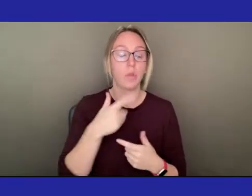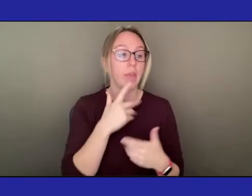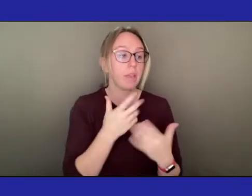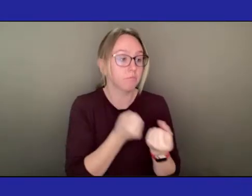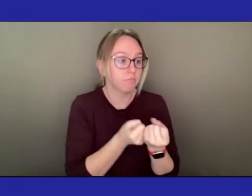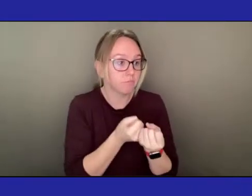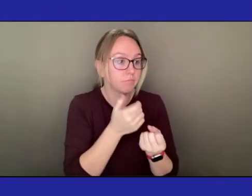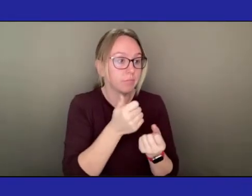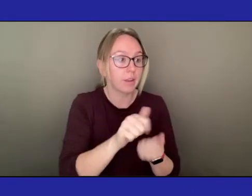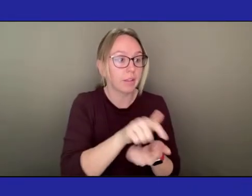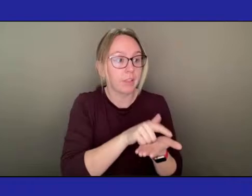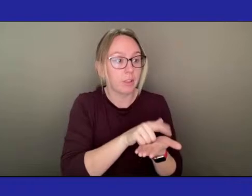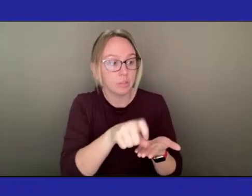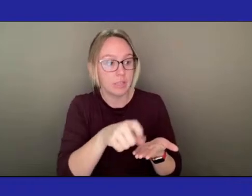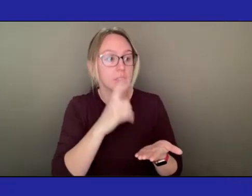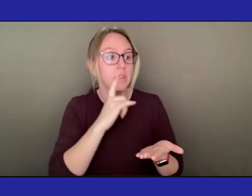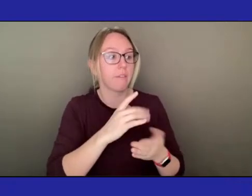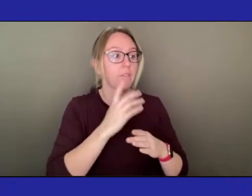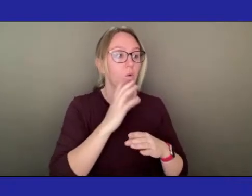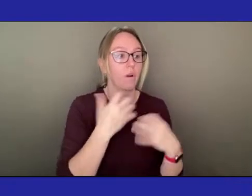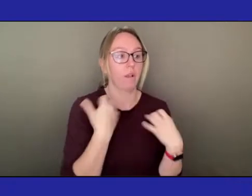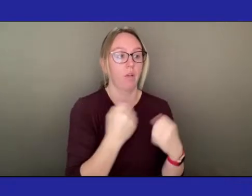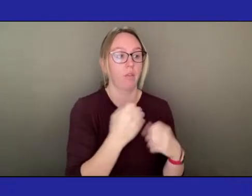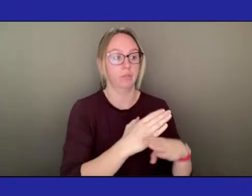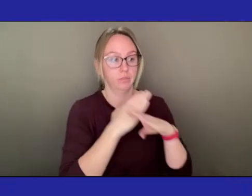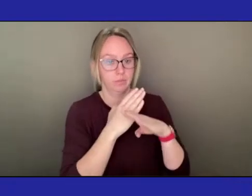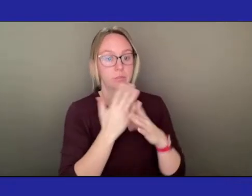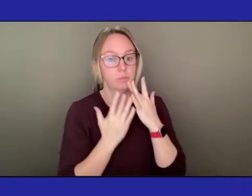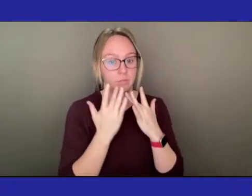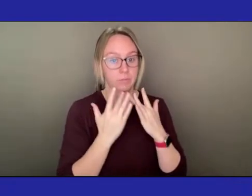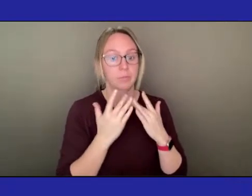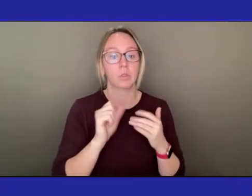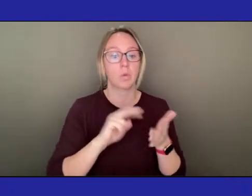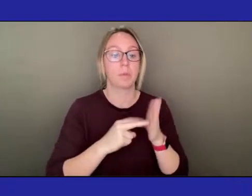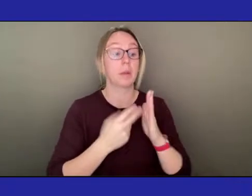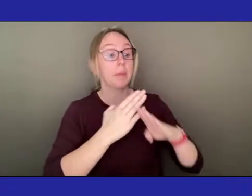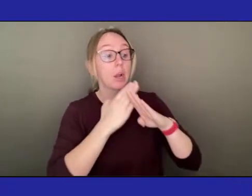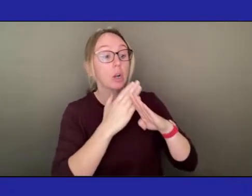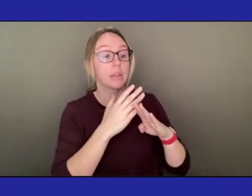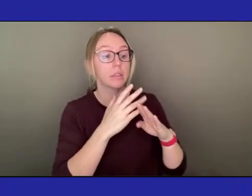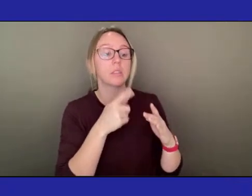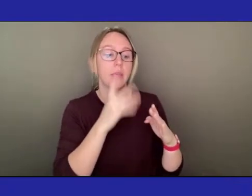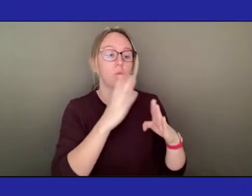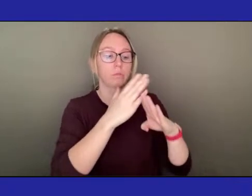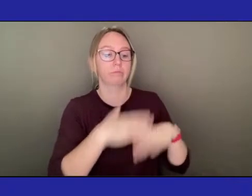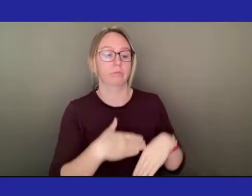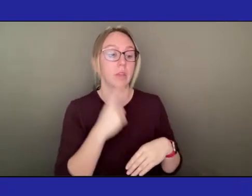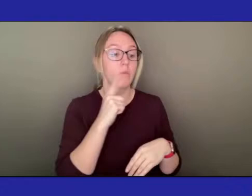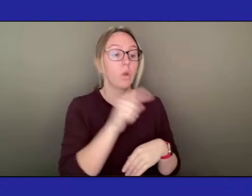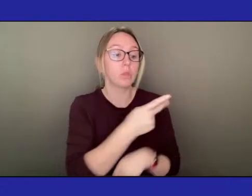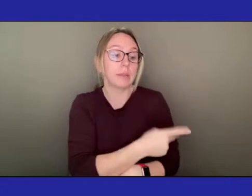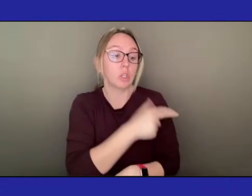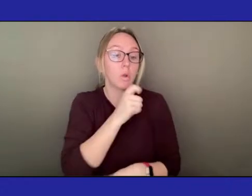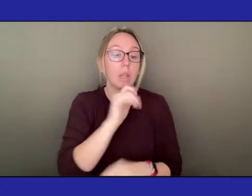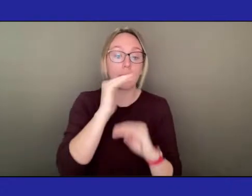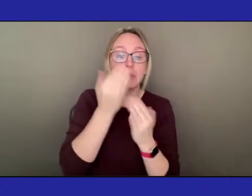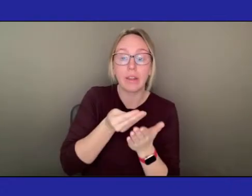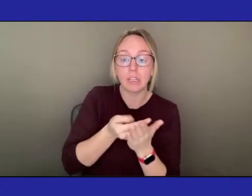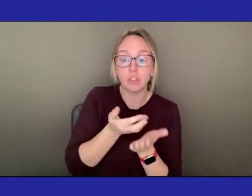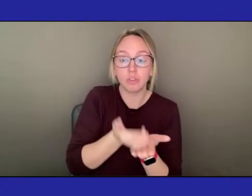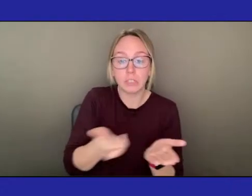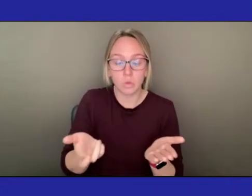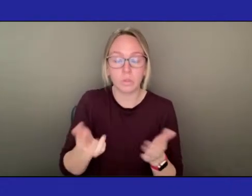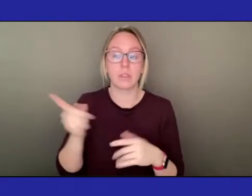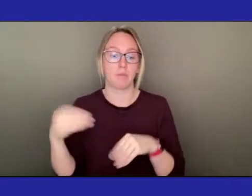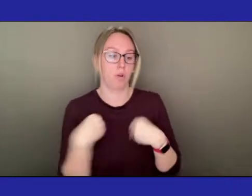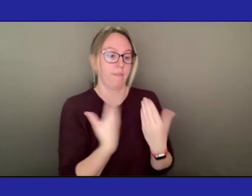thereby removing barriers to better health for our patients with limited financial resources. Services are provided on-site at